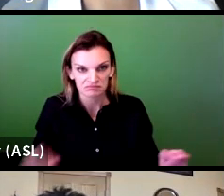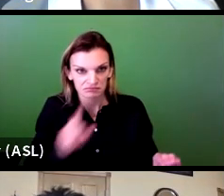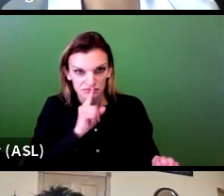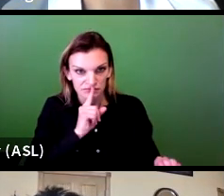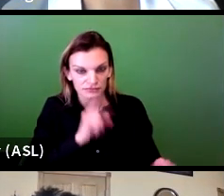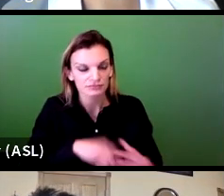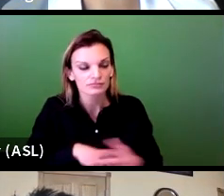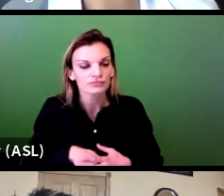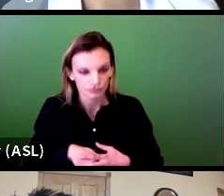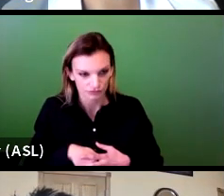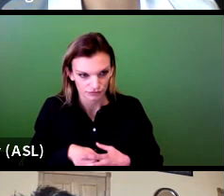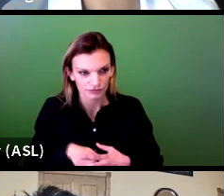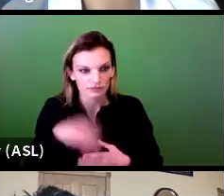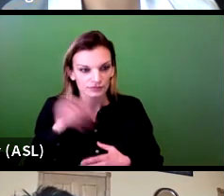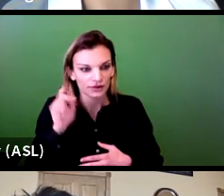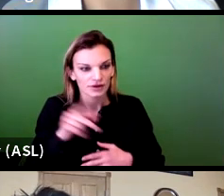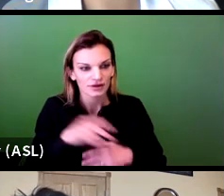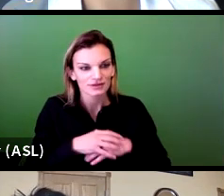Okay.